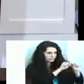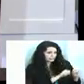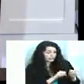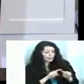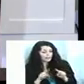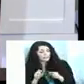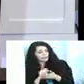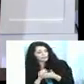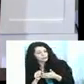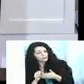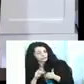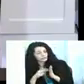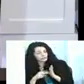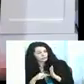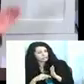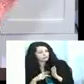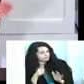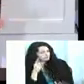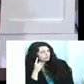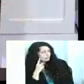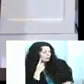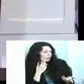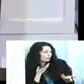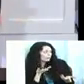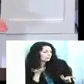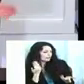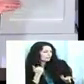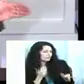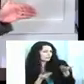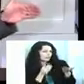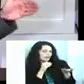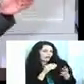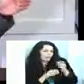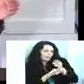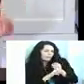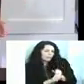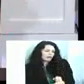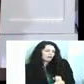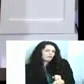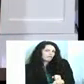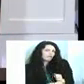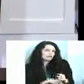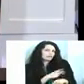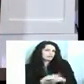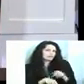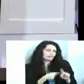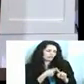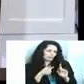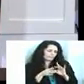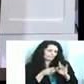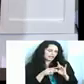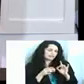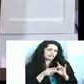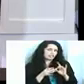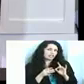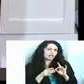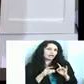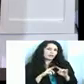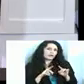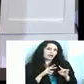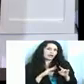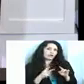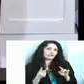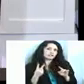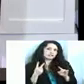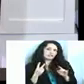is probably one that you've heard many, many times, perhaps not from the paraphrased version of the Message before. And I always look